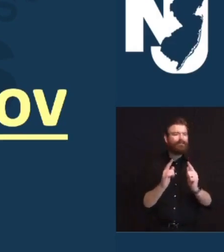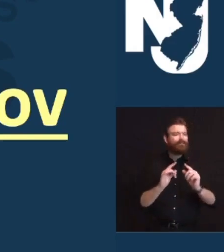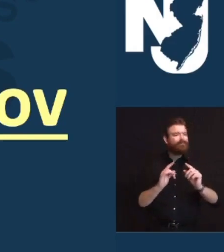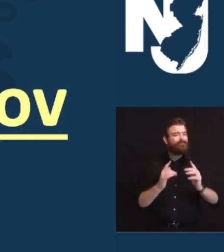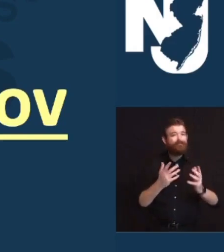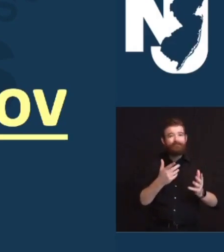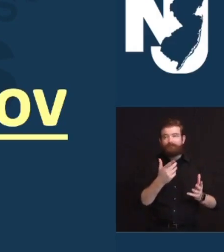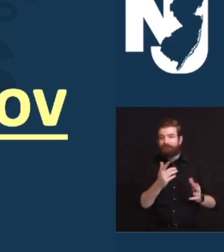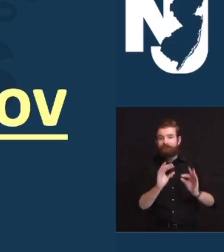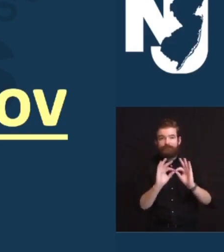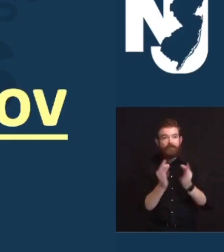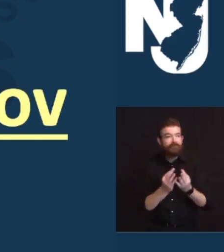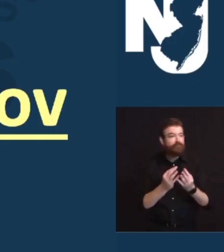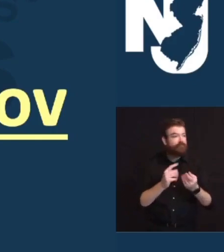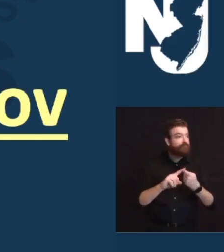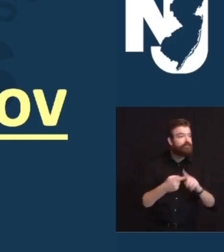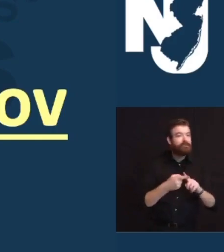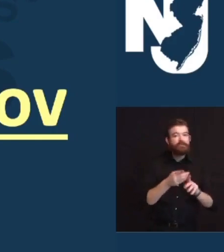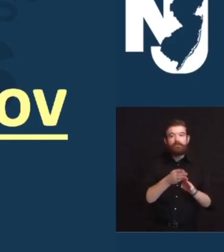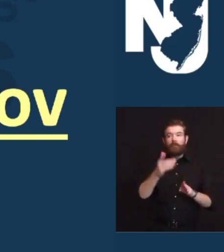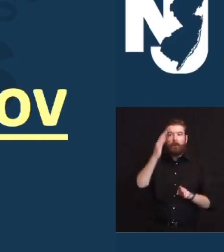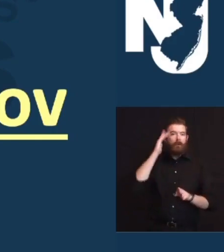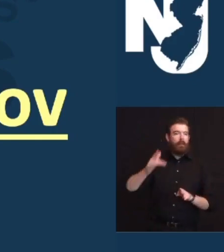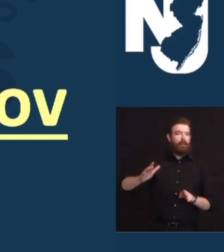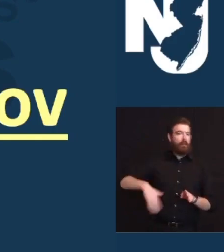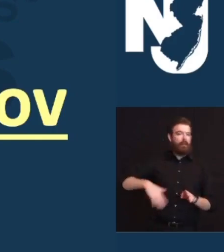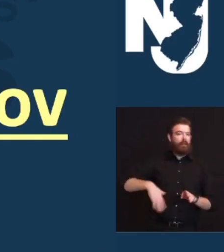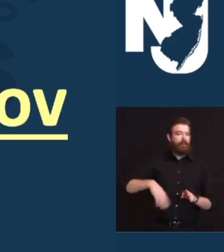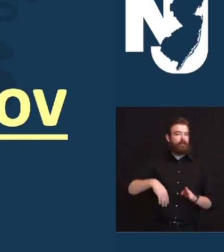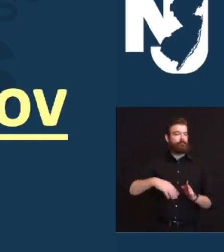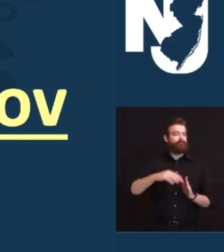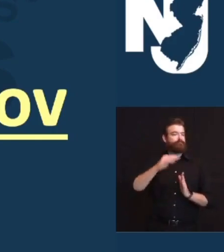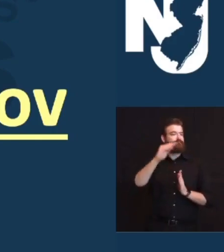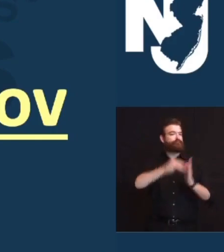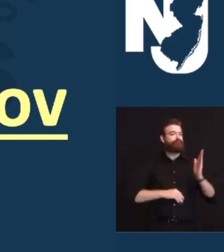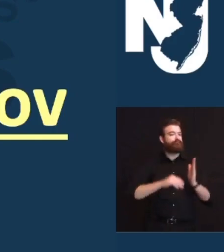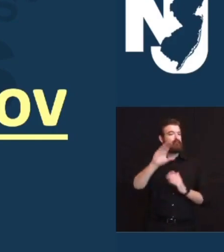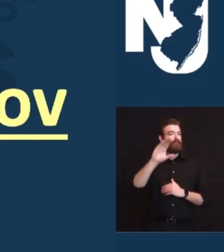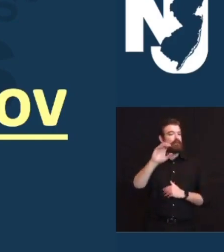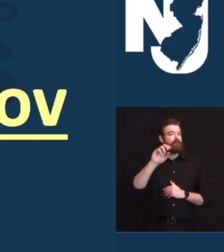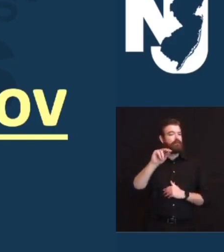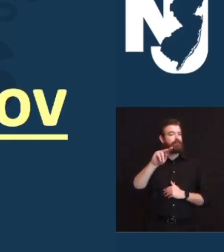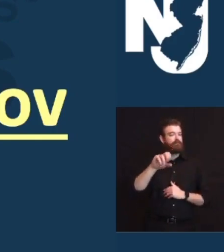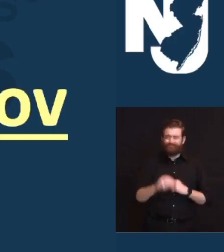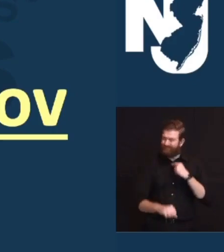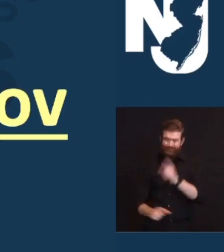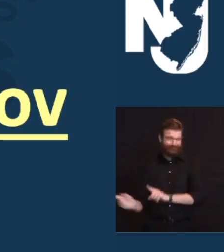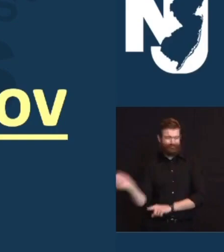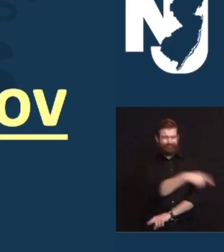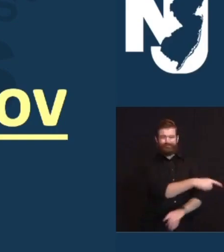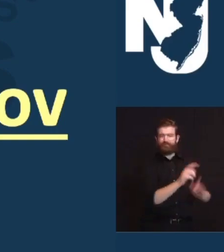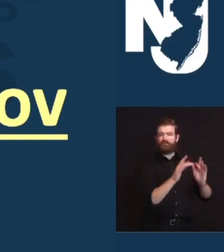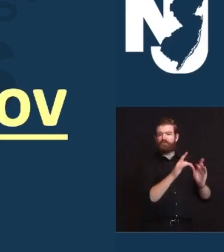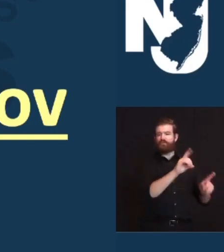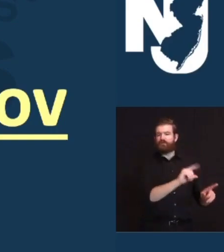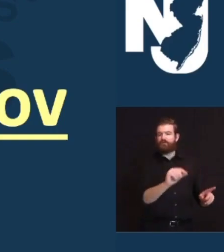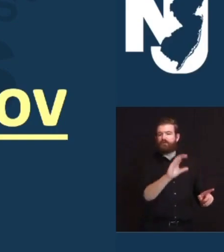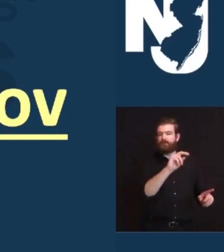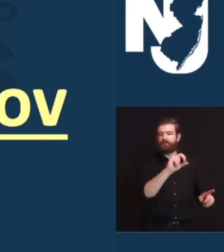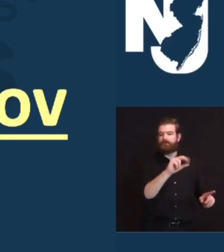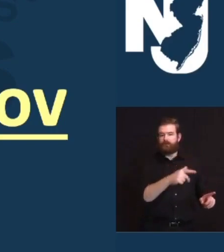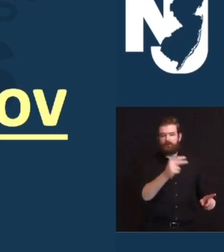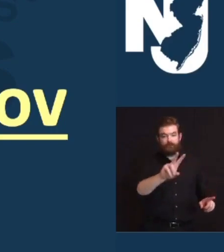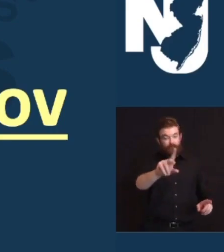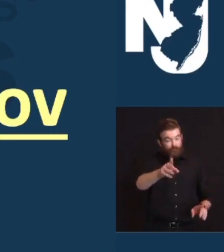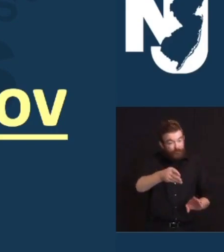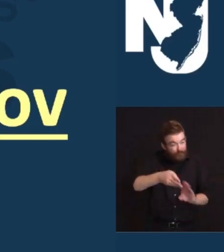not yet responded, tell them to go to that website, 2020census.gov, but it's got to be before midnight tonight to